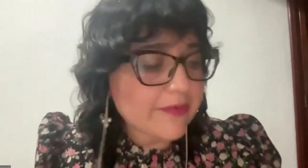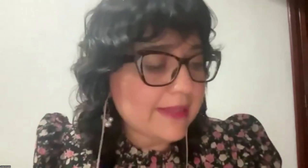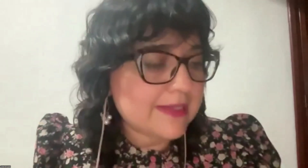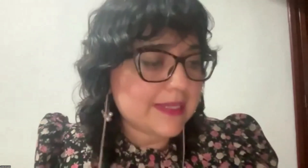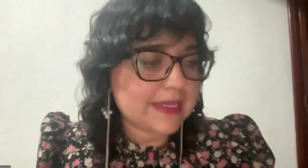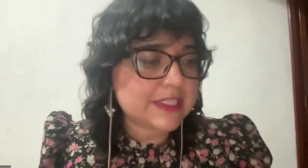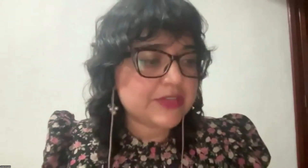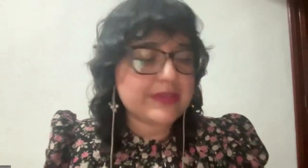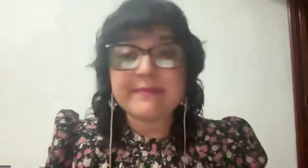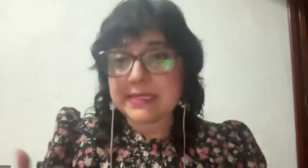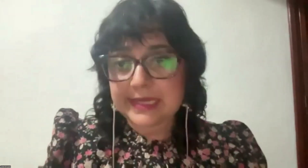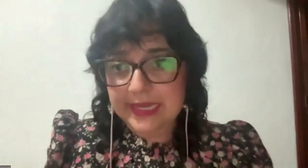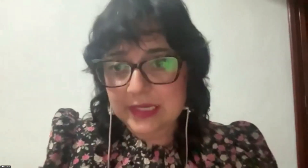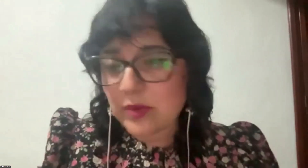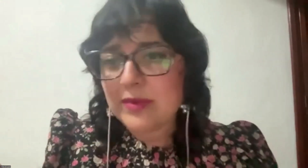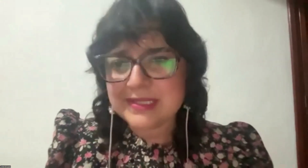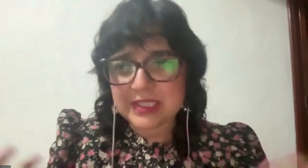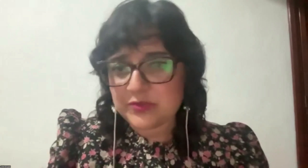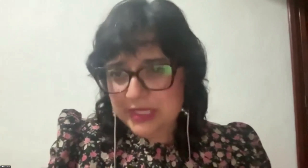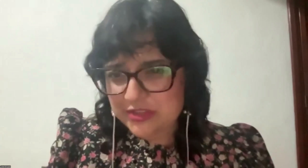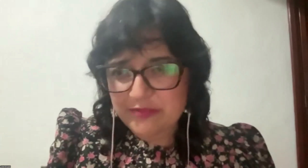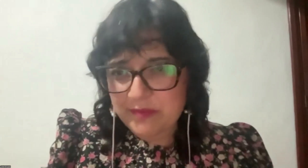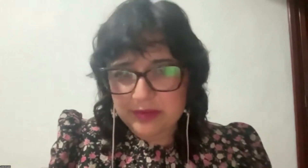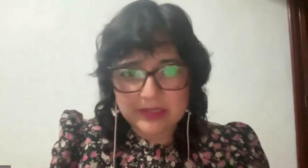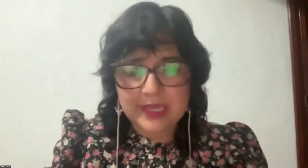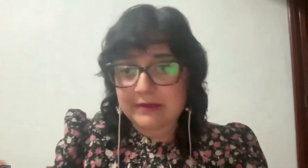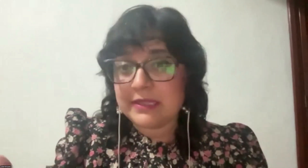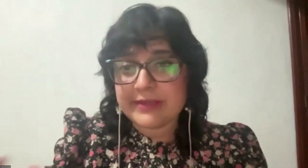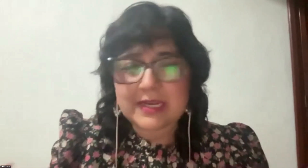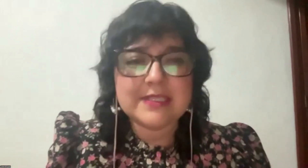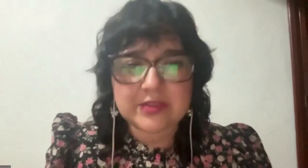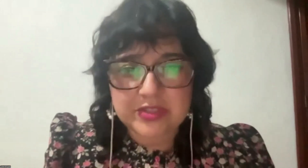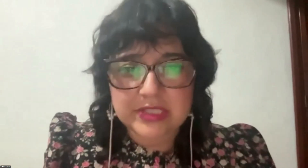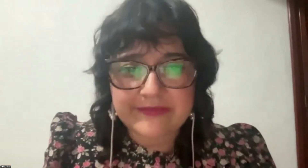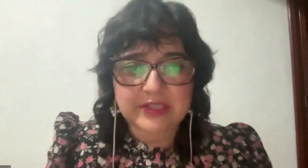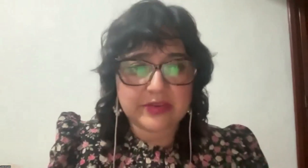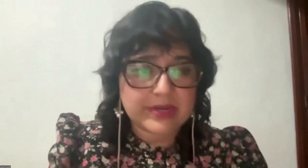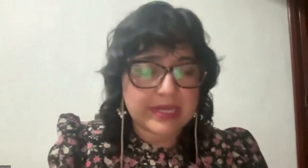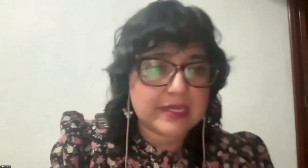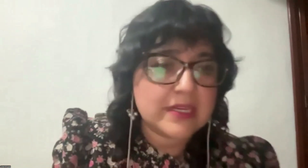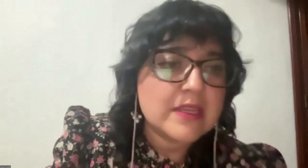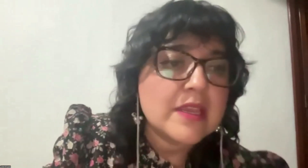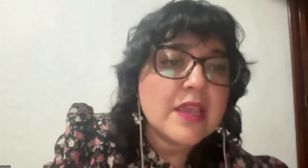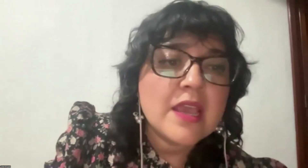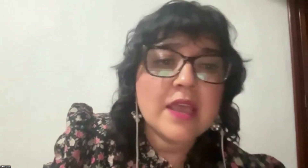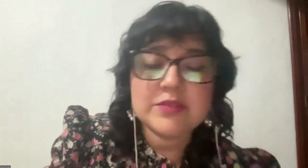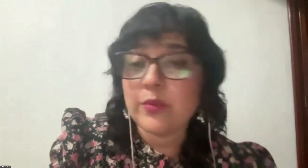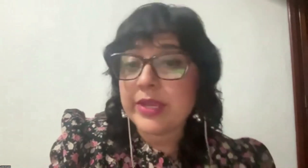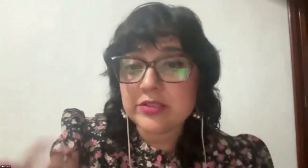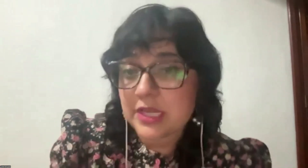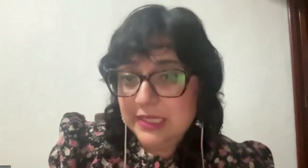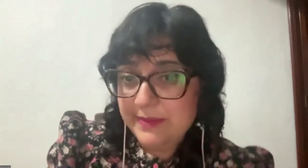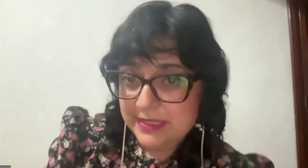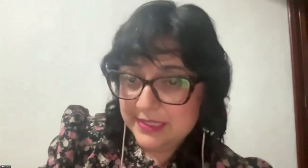So GRI decided to investigate what was the situation of people living in institutions after the hurricane. So